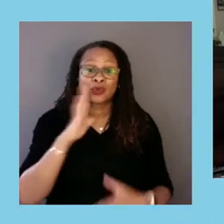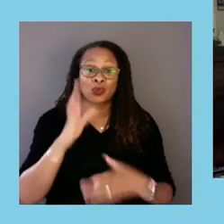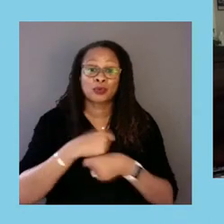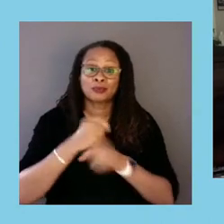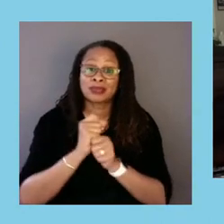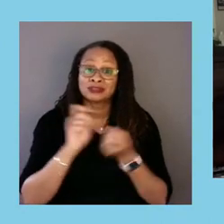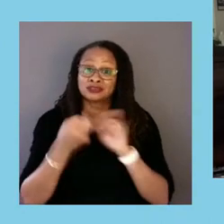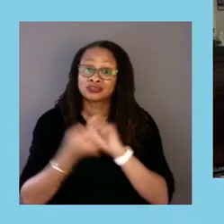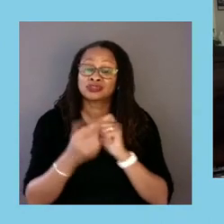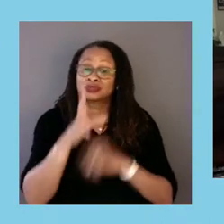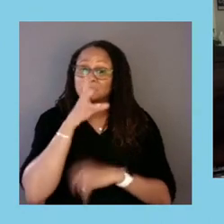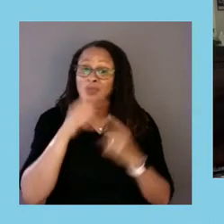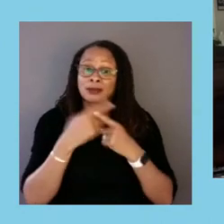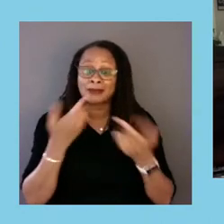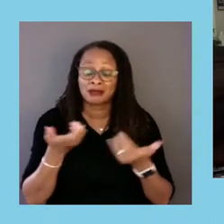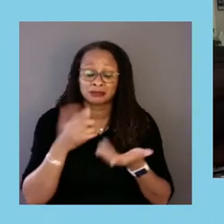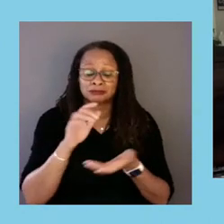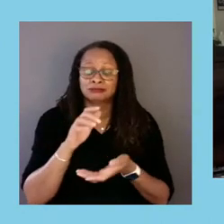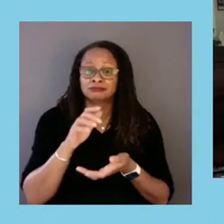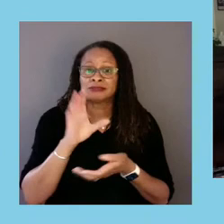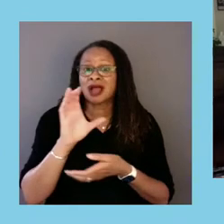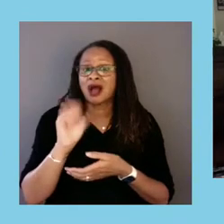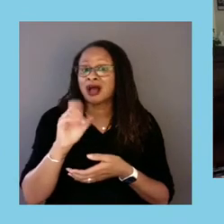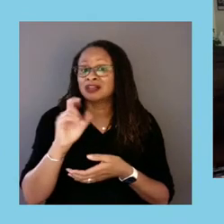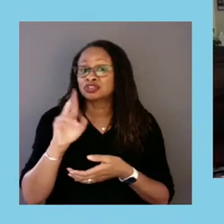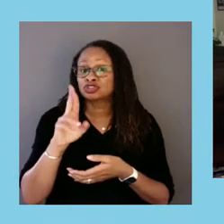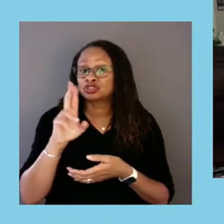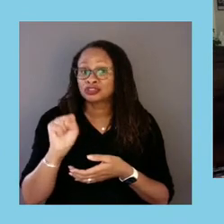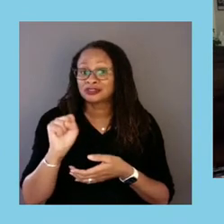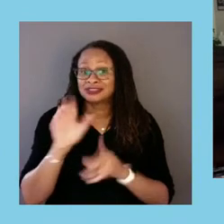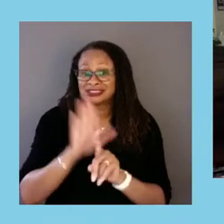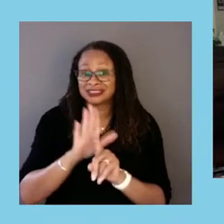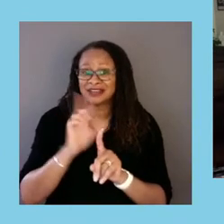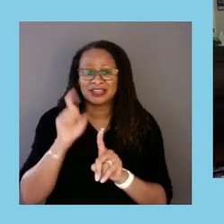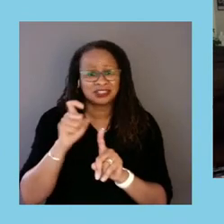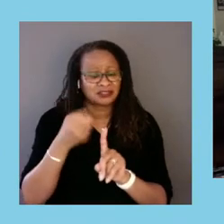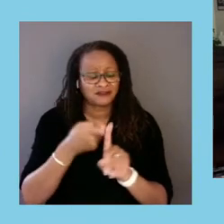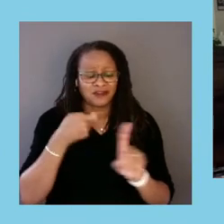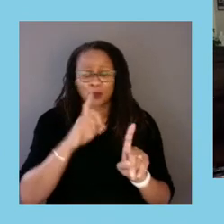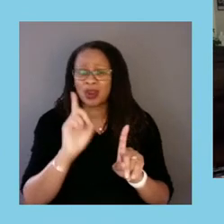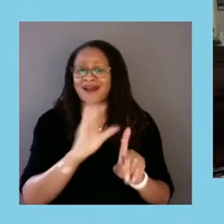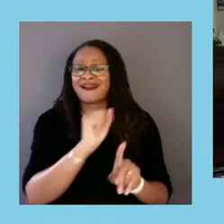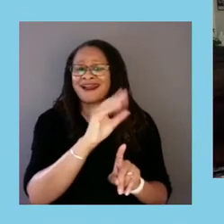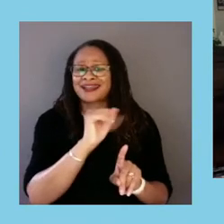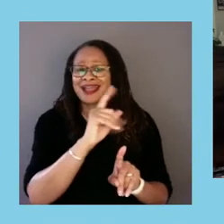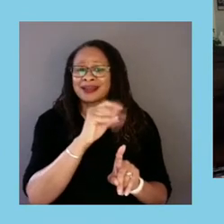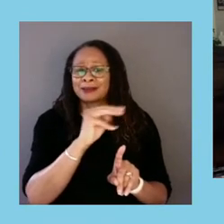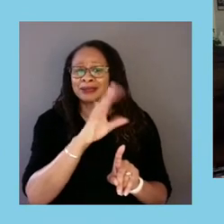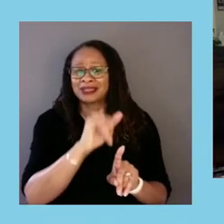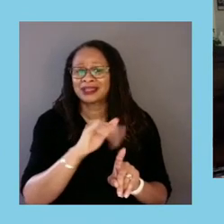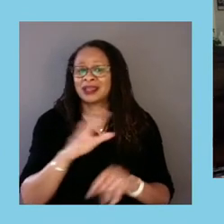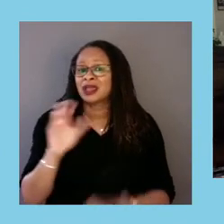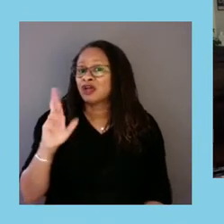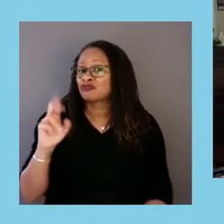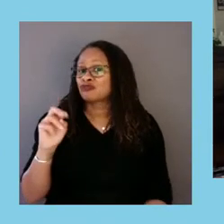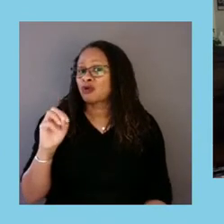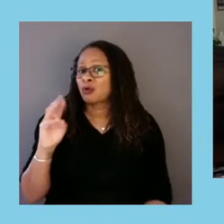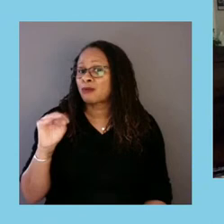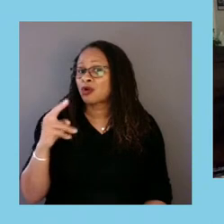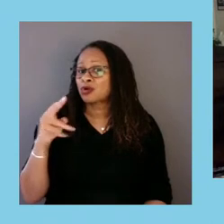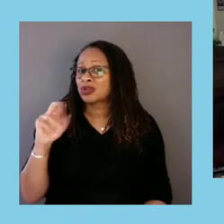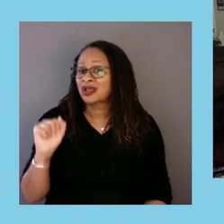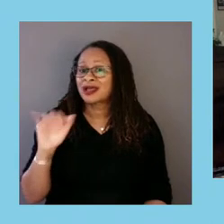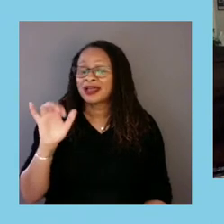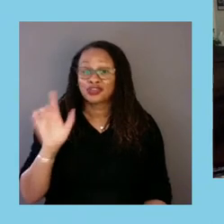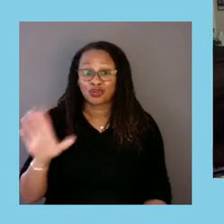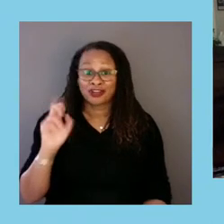the Oscars itself, it has to come from within the Academy. And Ramona, you know, you're on the executive committee, so maybe those are the conversations that,